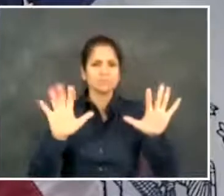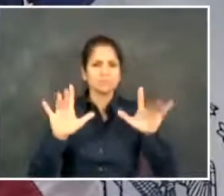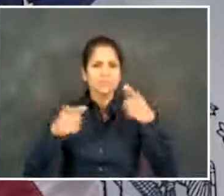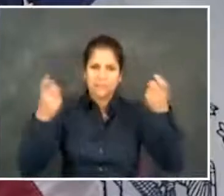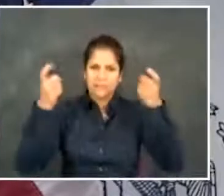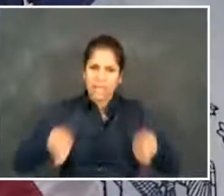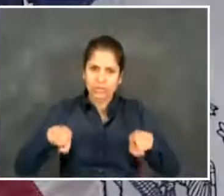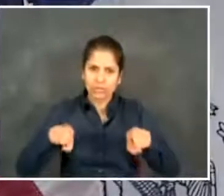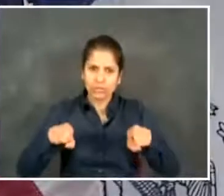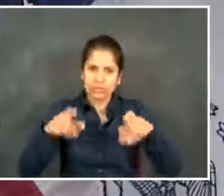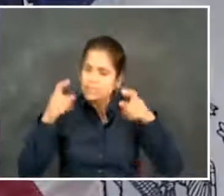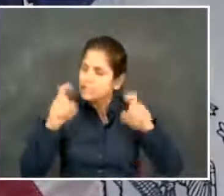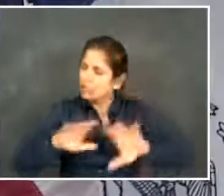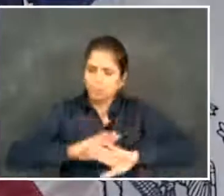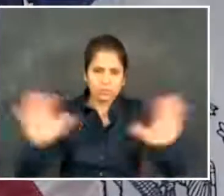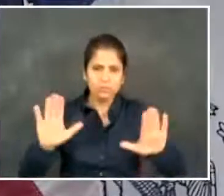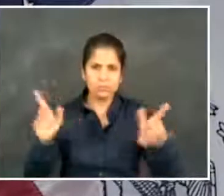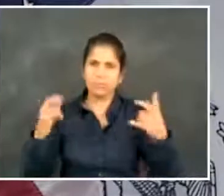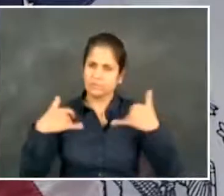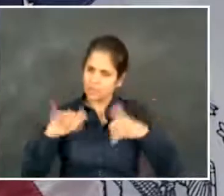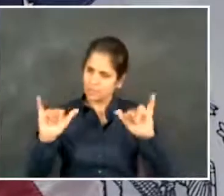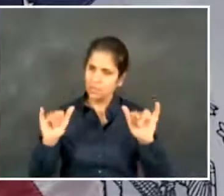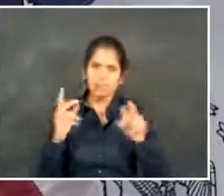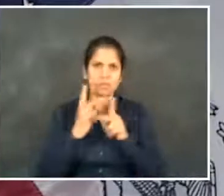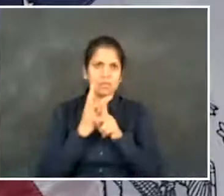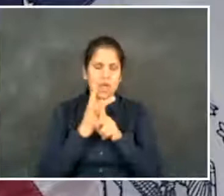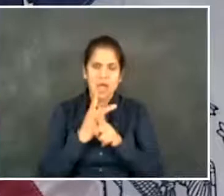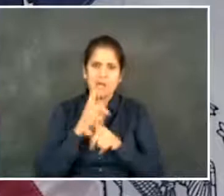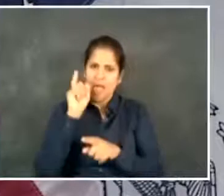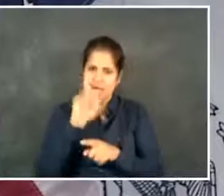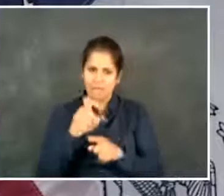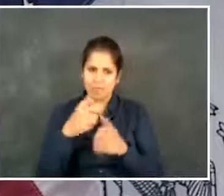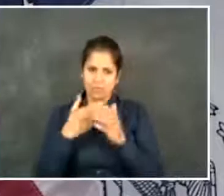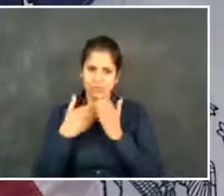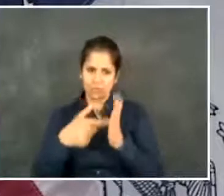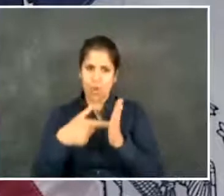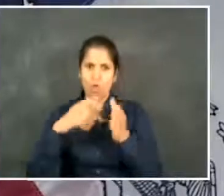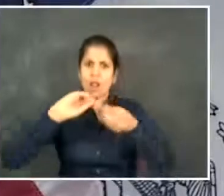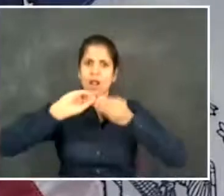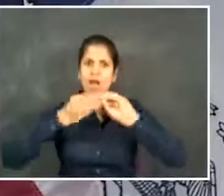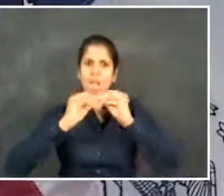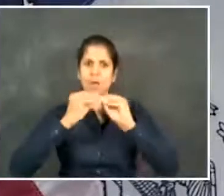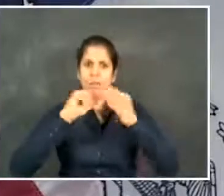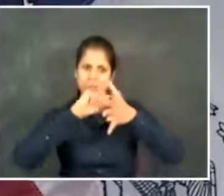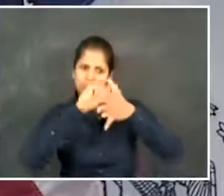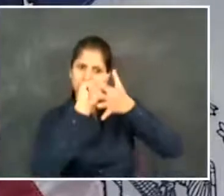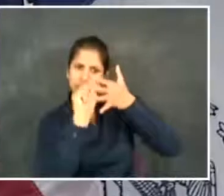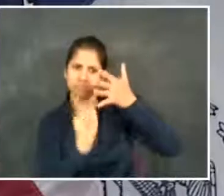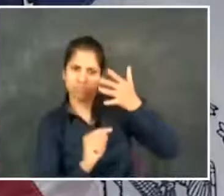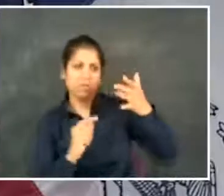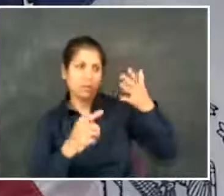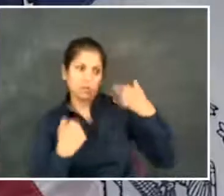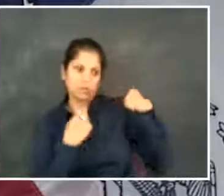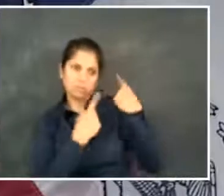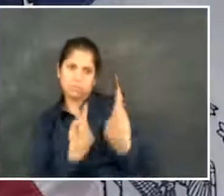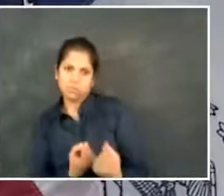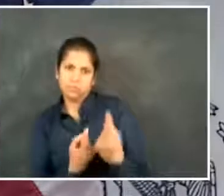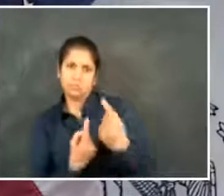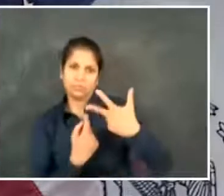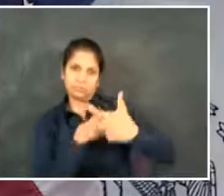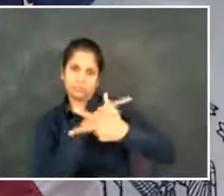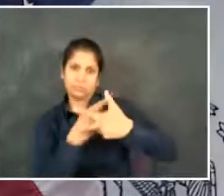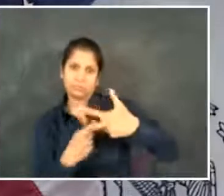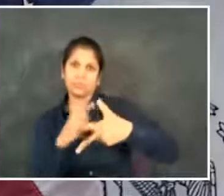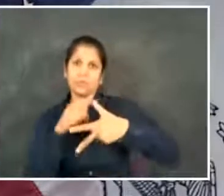are in place for people's health and safety. That's not liberation. That's actually damning people. That's damning